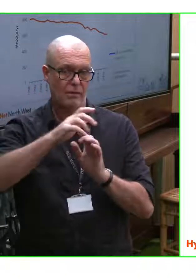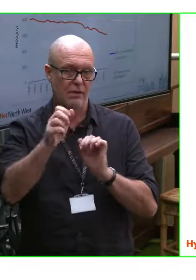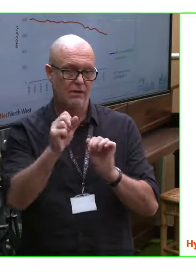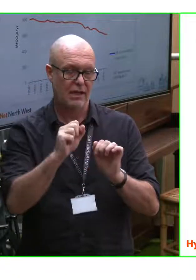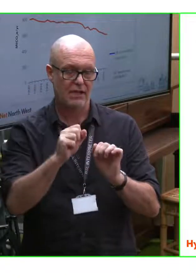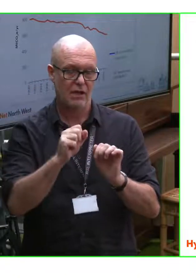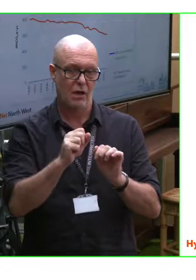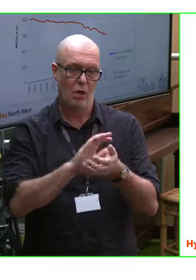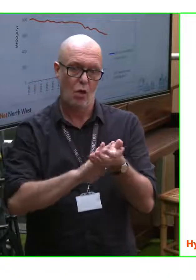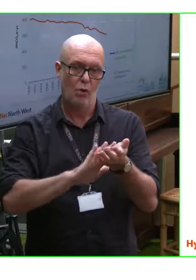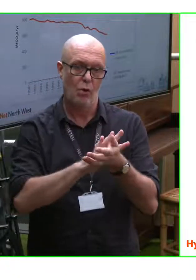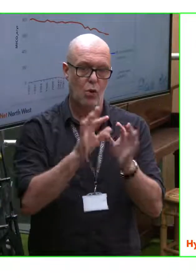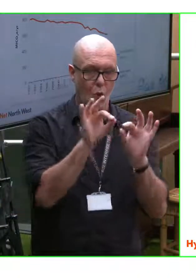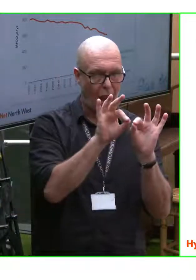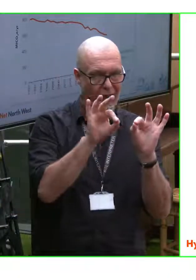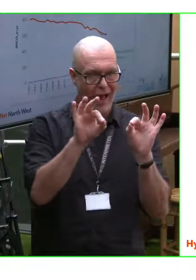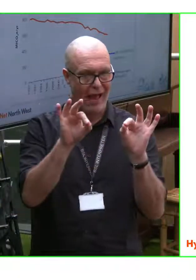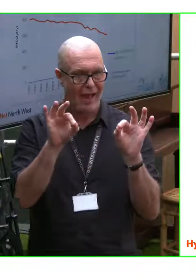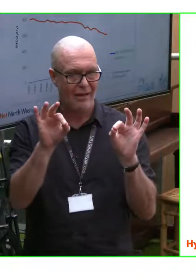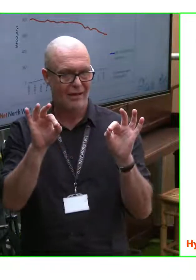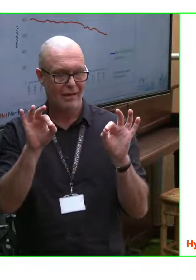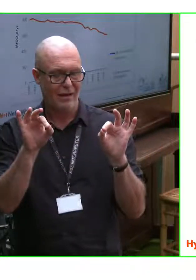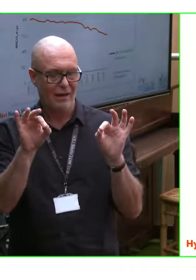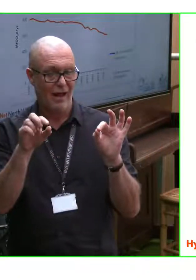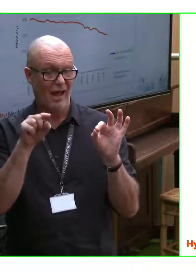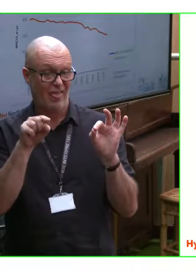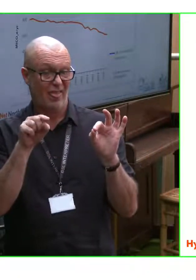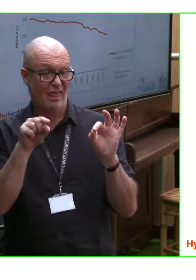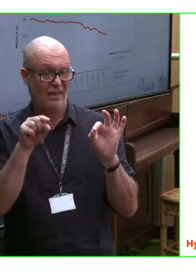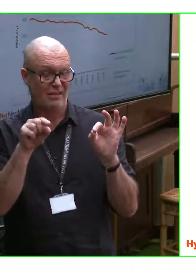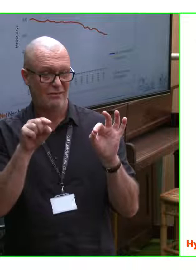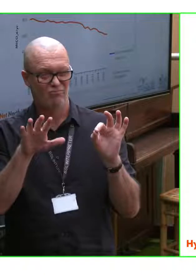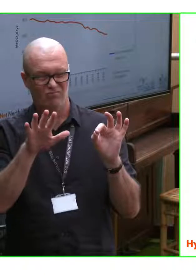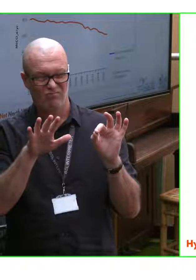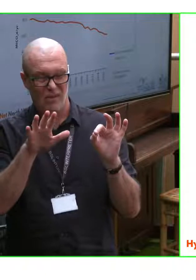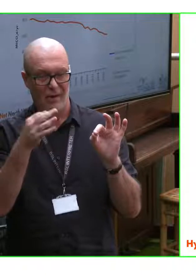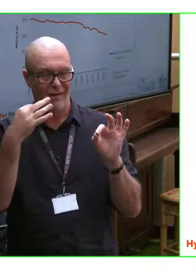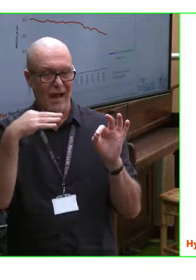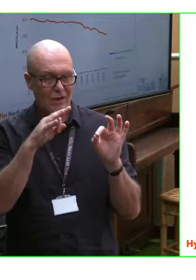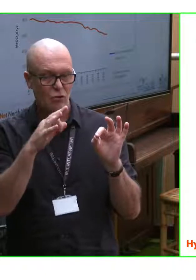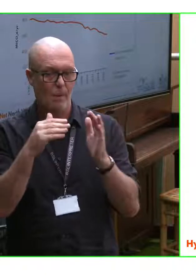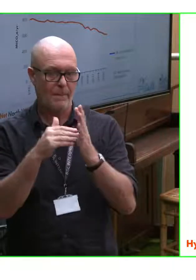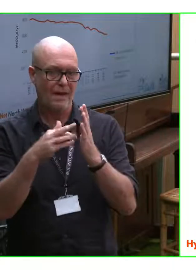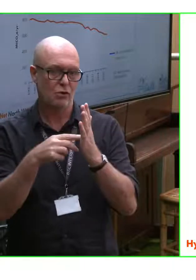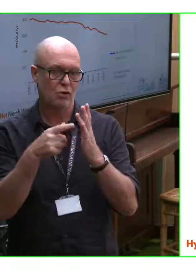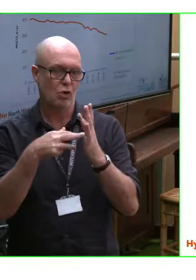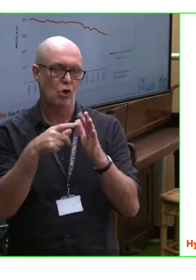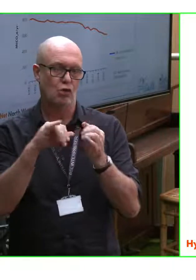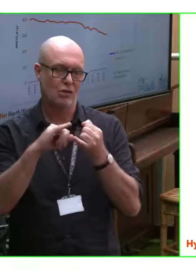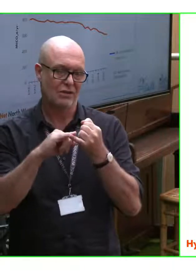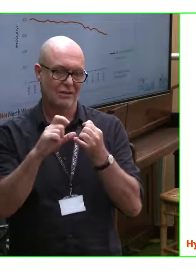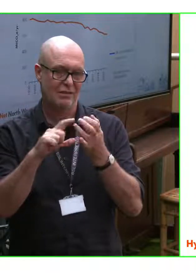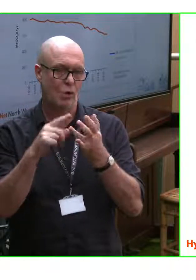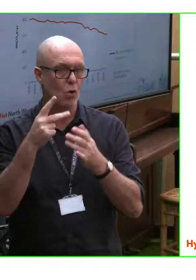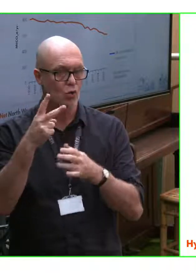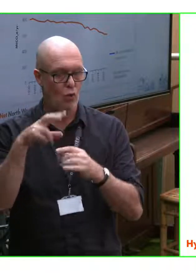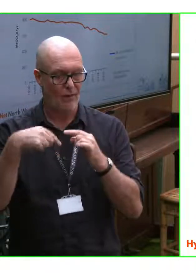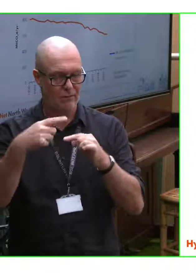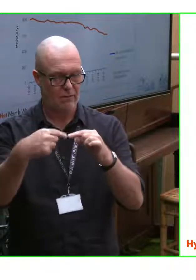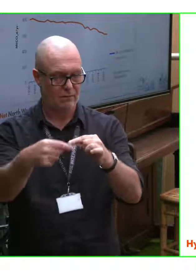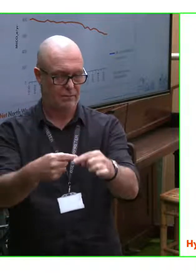if you can't see it, it is still practically on that graph at around 800 million tonnes of CO2 per